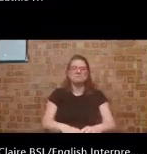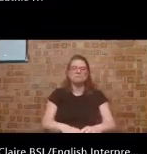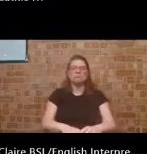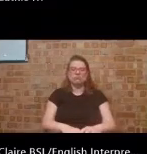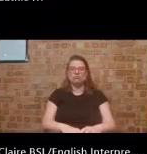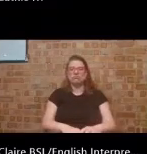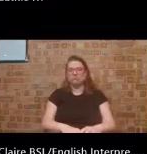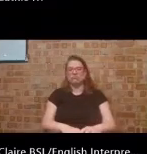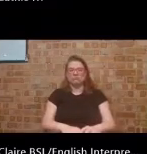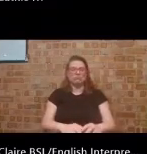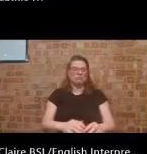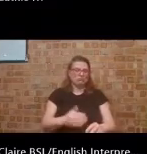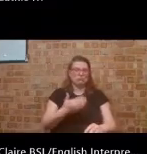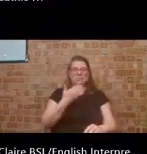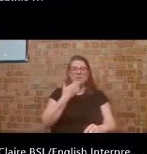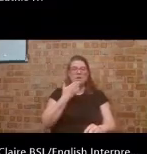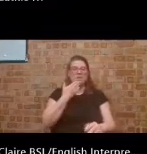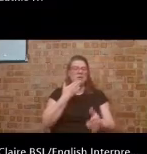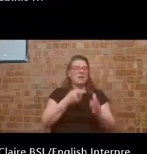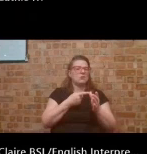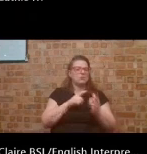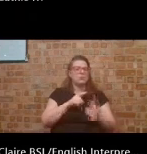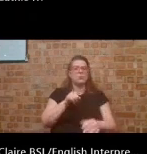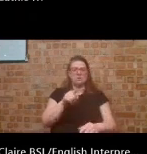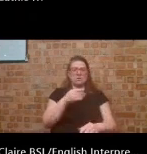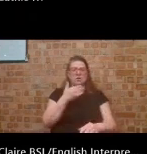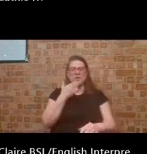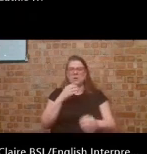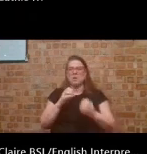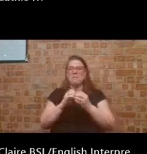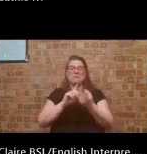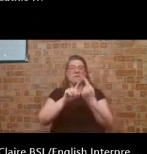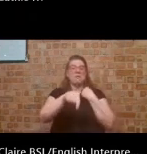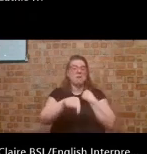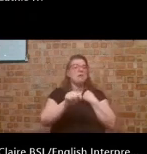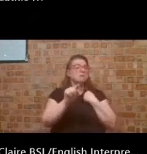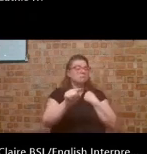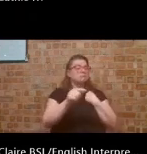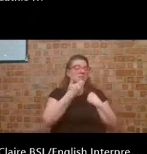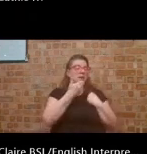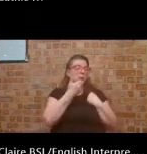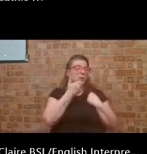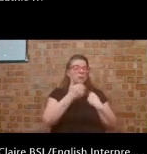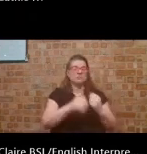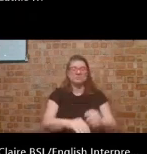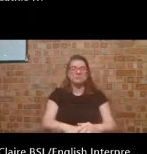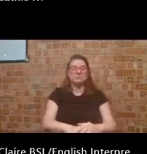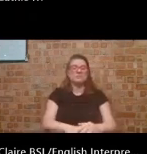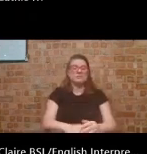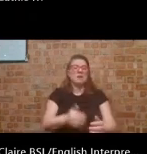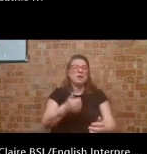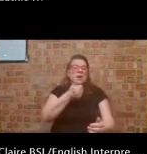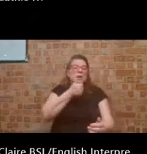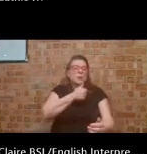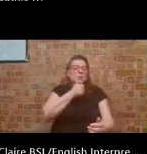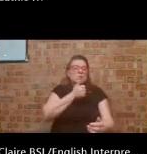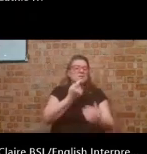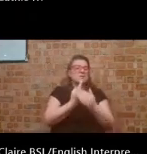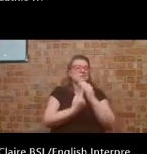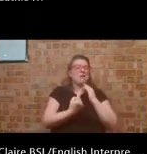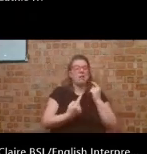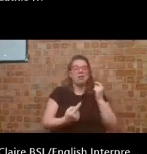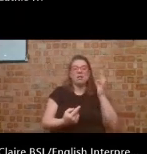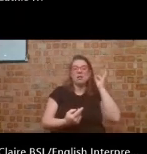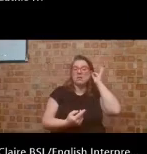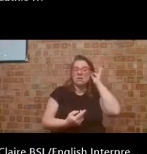Yeah, thank you for that. And Bex has just written, that is what I expected. Thank you. I use a single on-ear earbud, but I'm